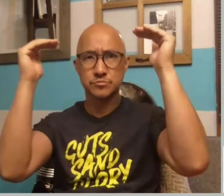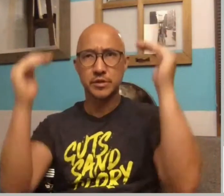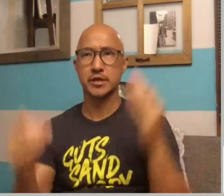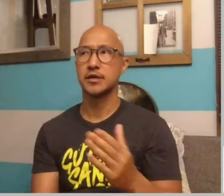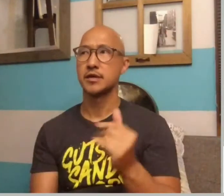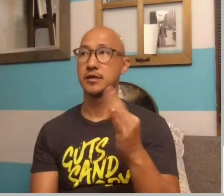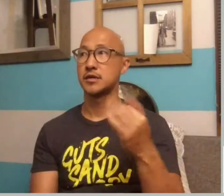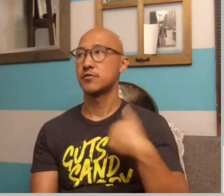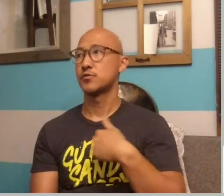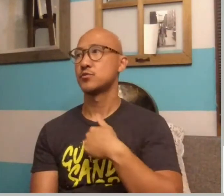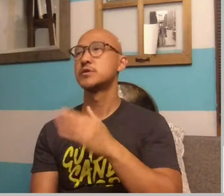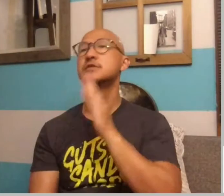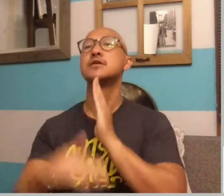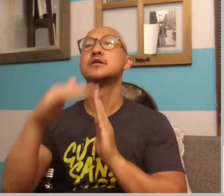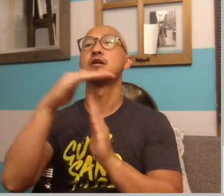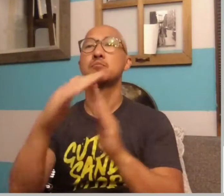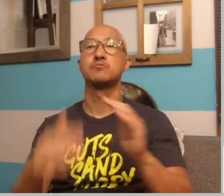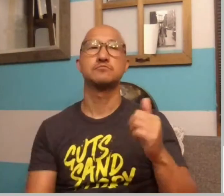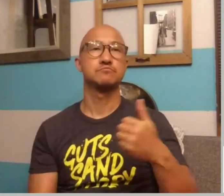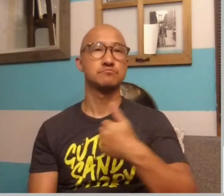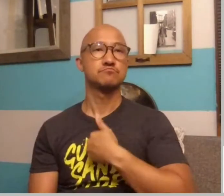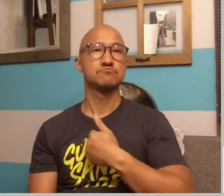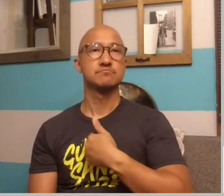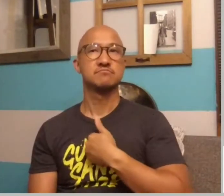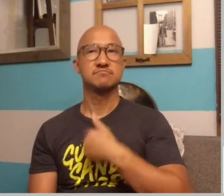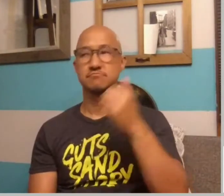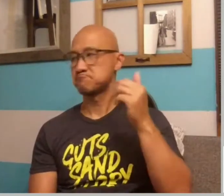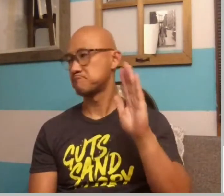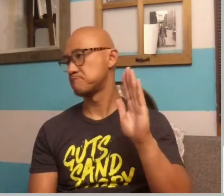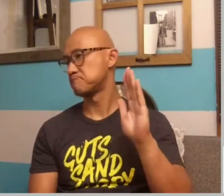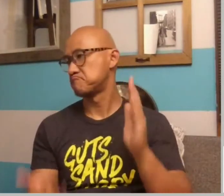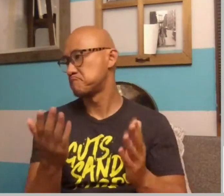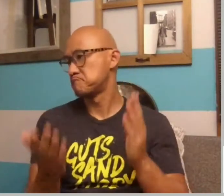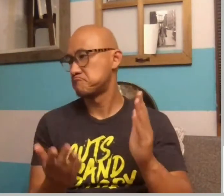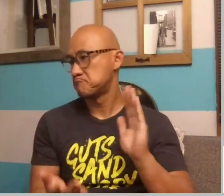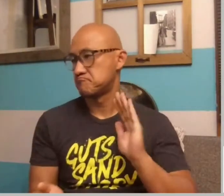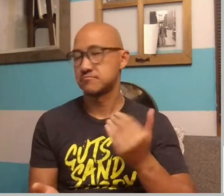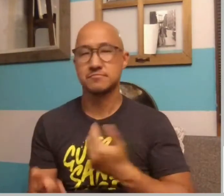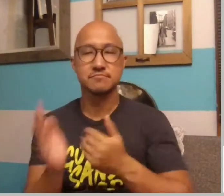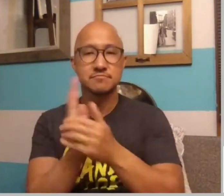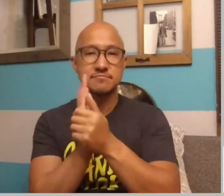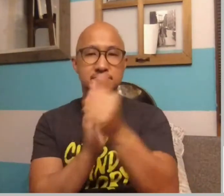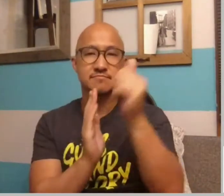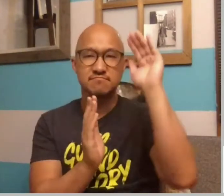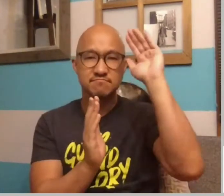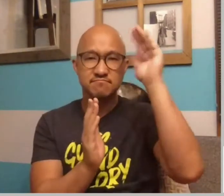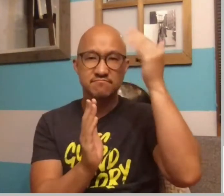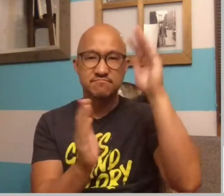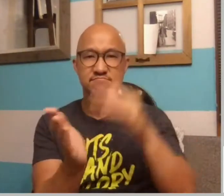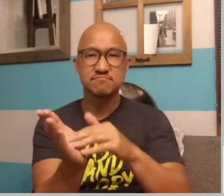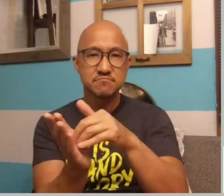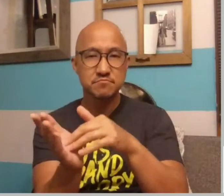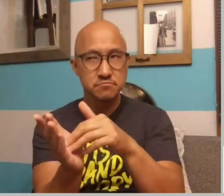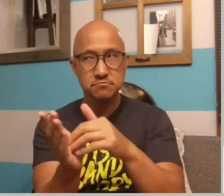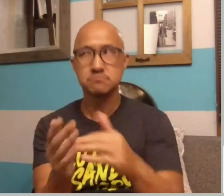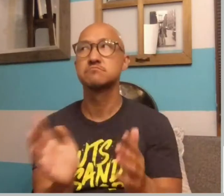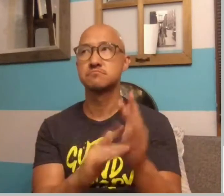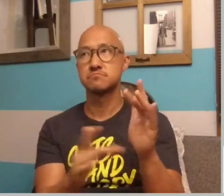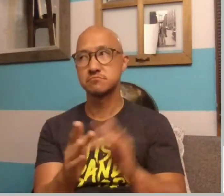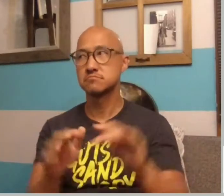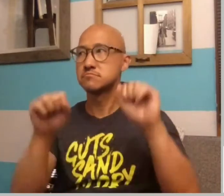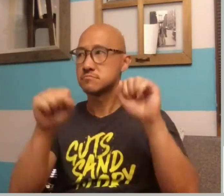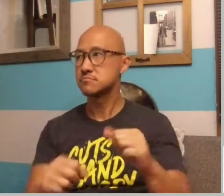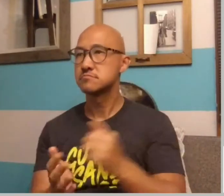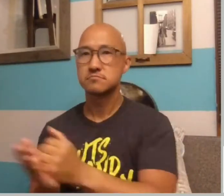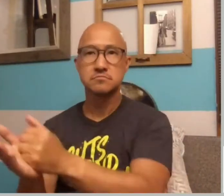by mercifully forgiving the Corinthians for their mistakes and even lifting them up. We can see that right now if we read chapter